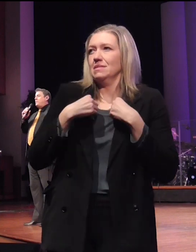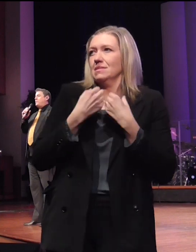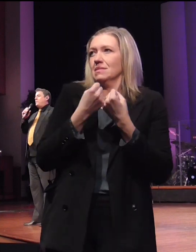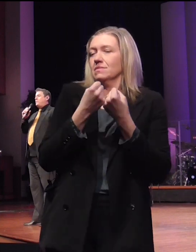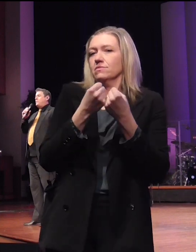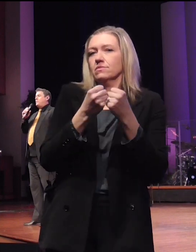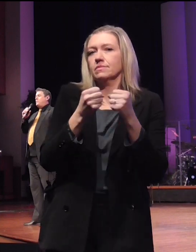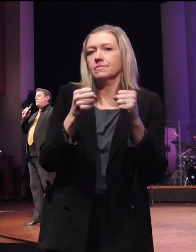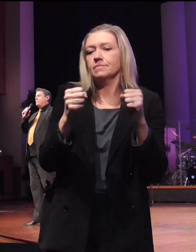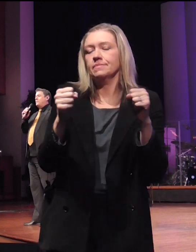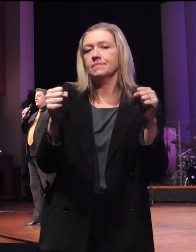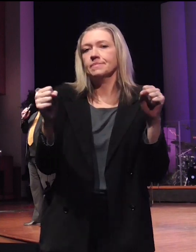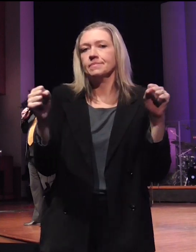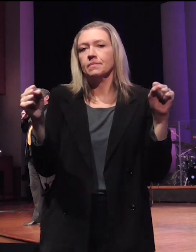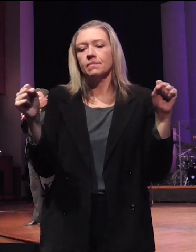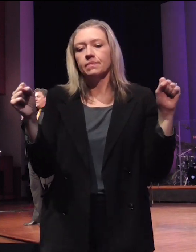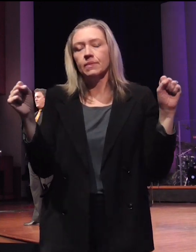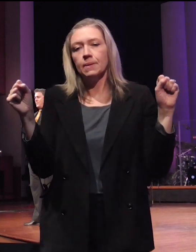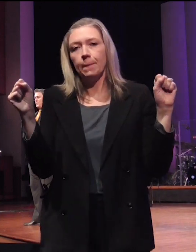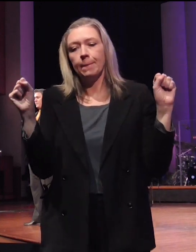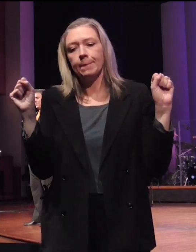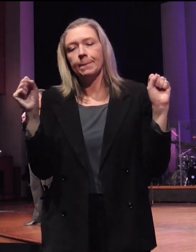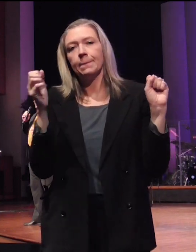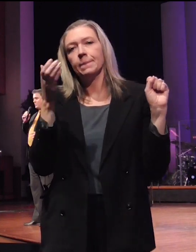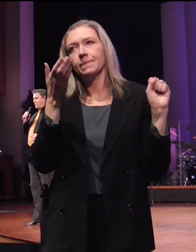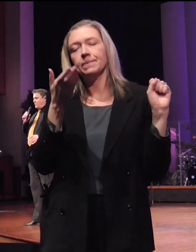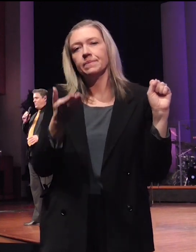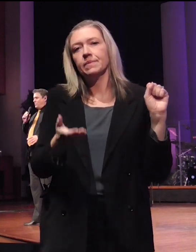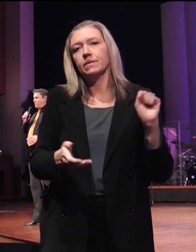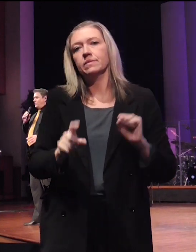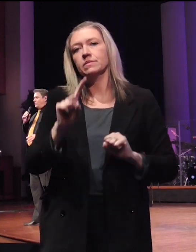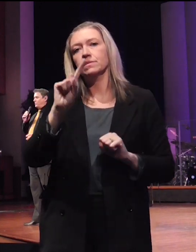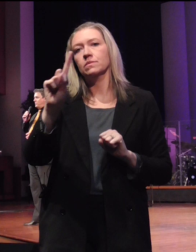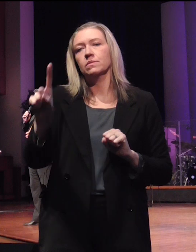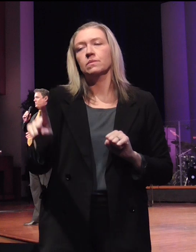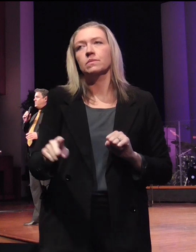us free. There is